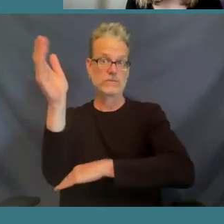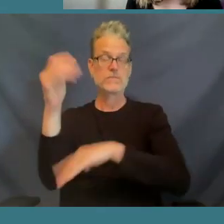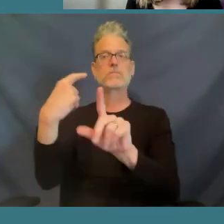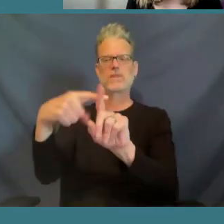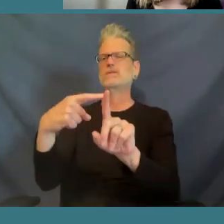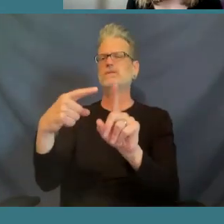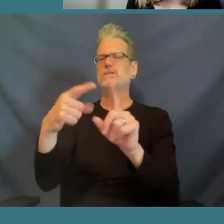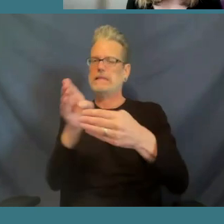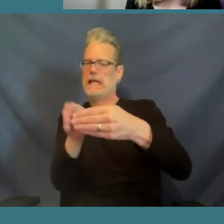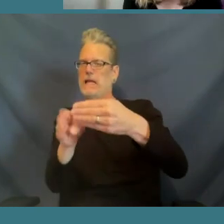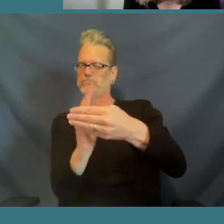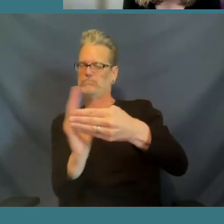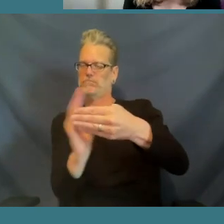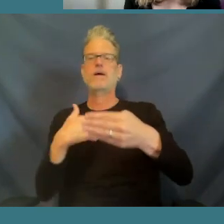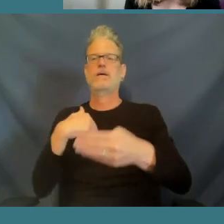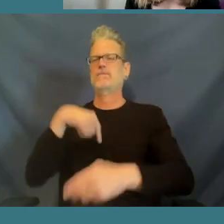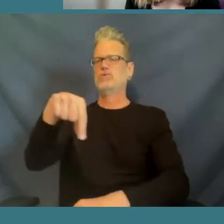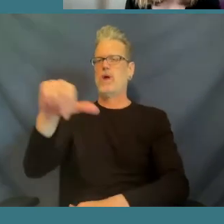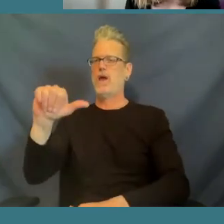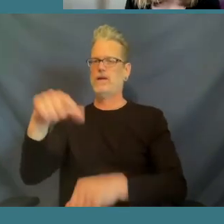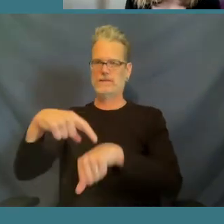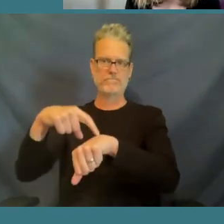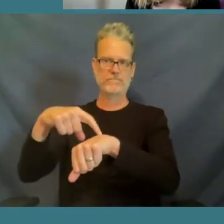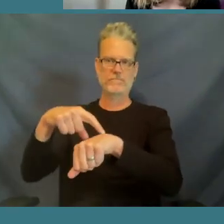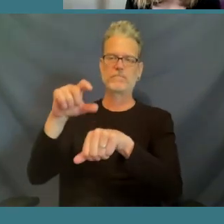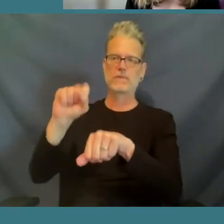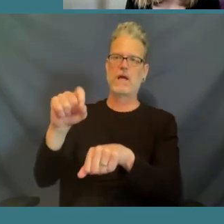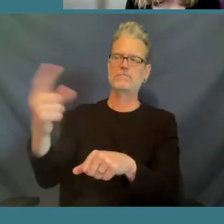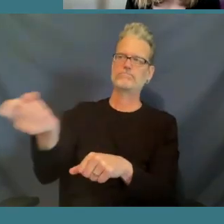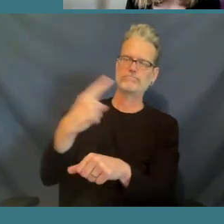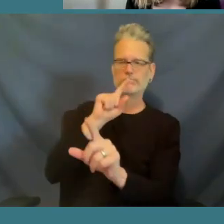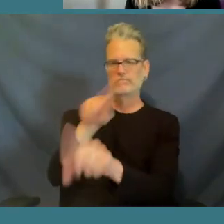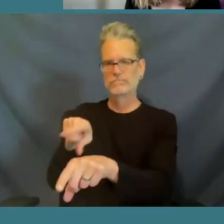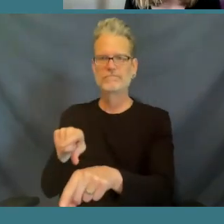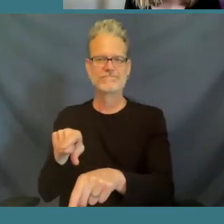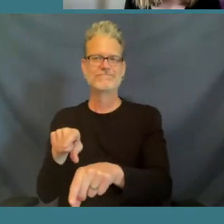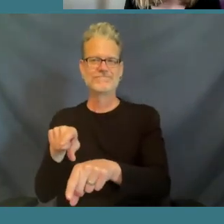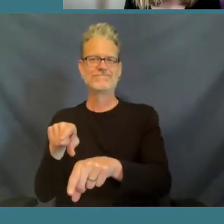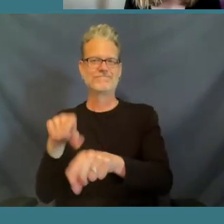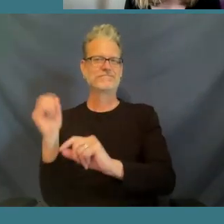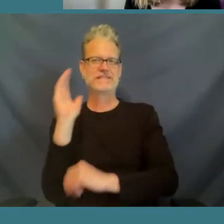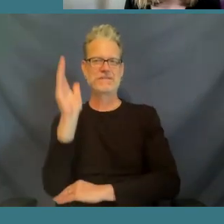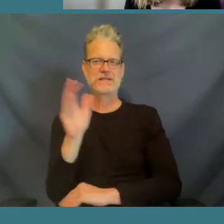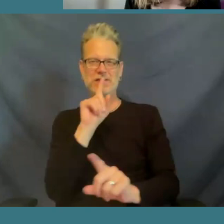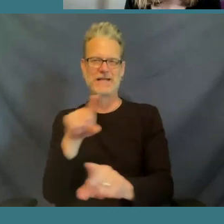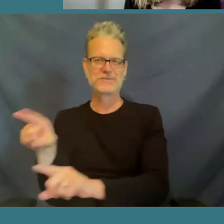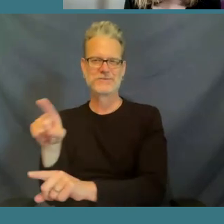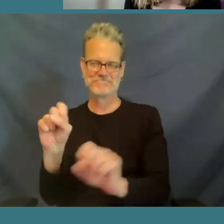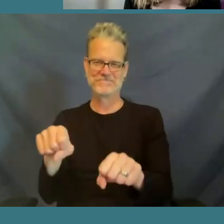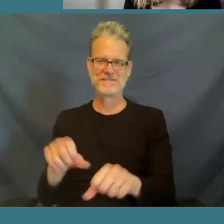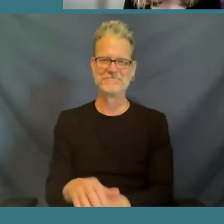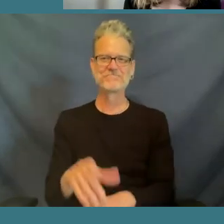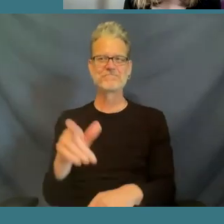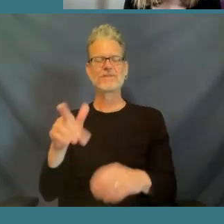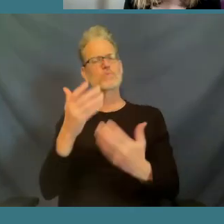Q&A time at the end where we'll be able to relay that to all of our speakers. We are grateful